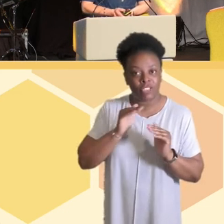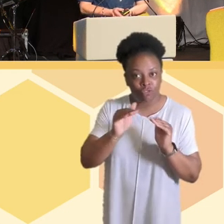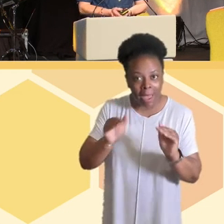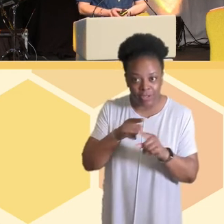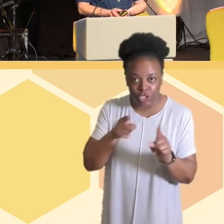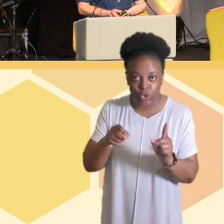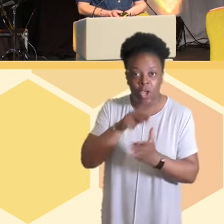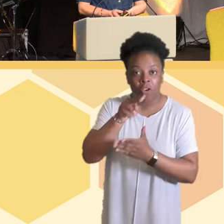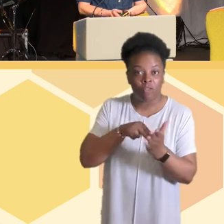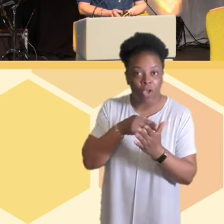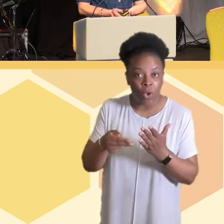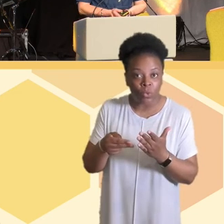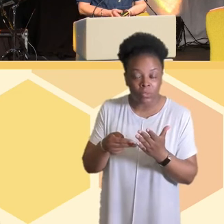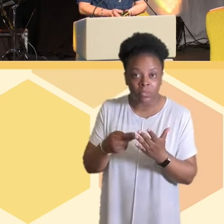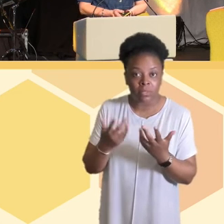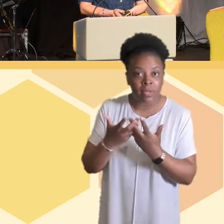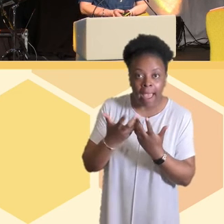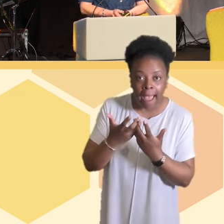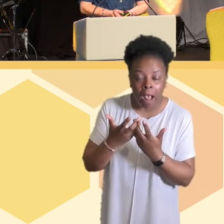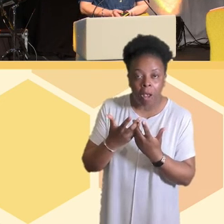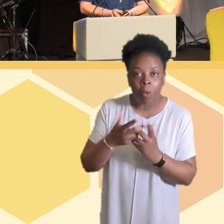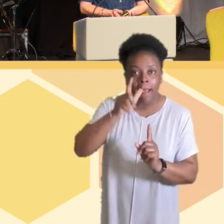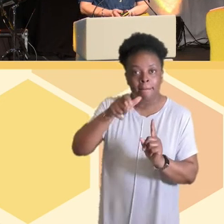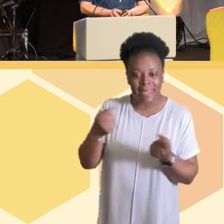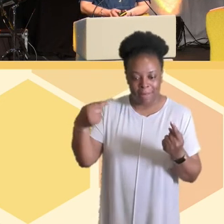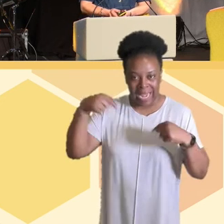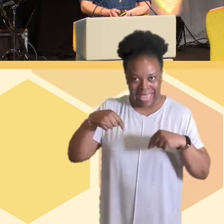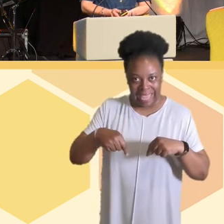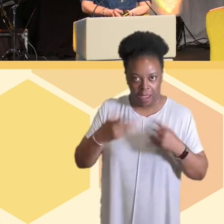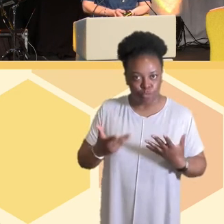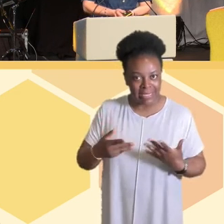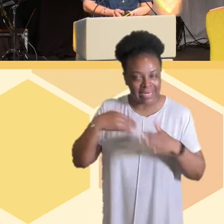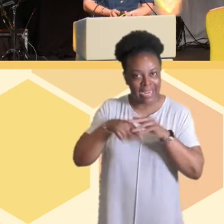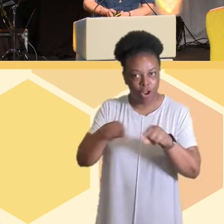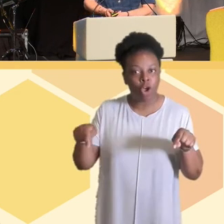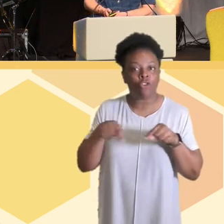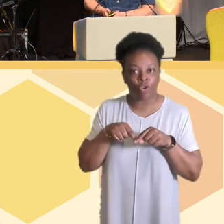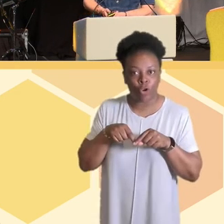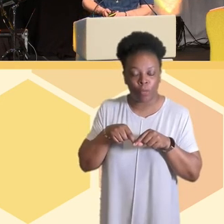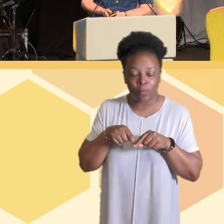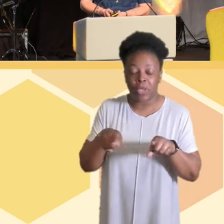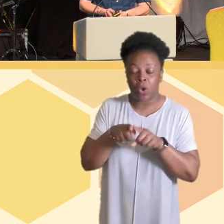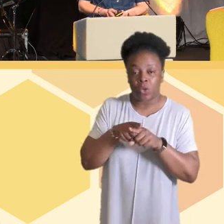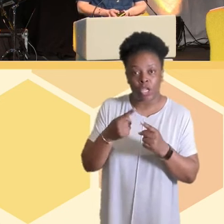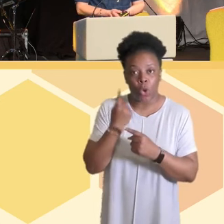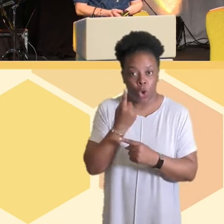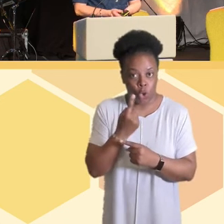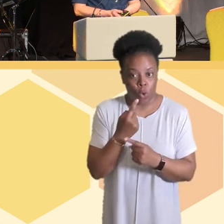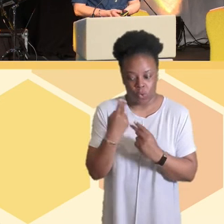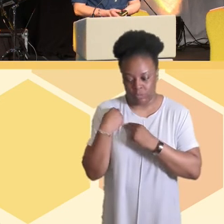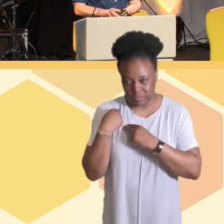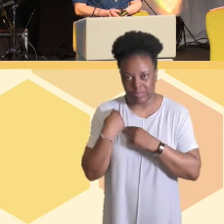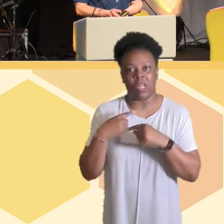voting is by those delegates present in the room, appointed to exercise a vote on behalf of the BUGB member